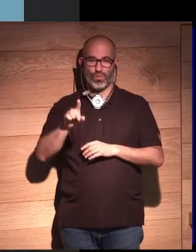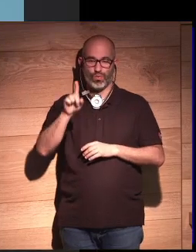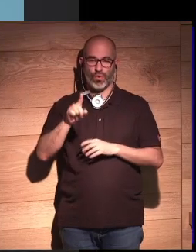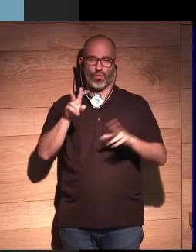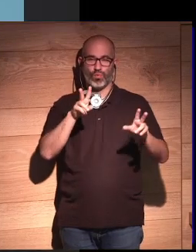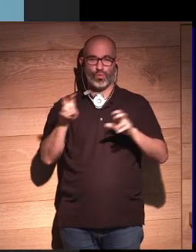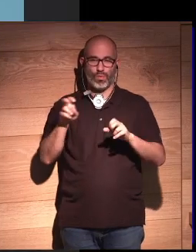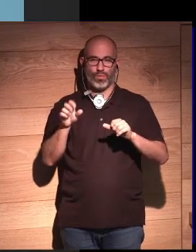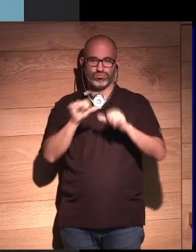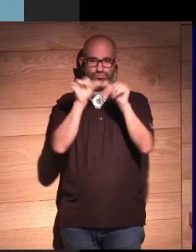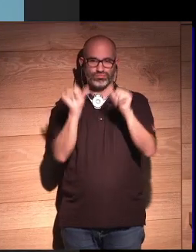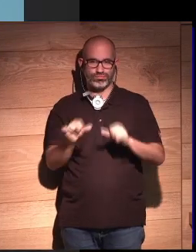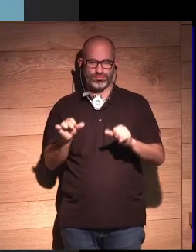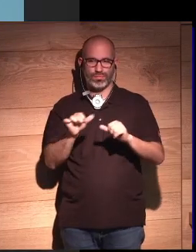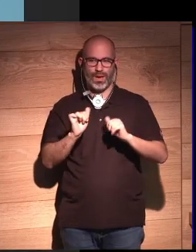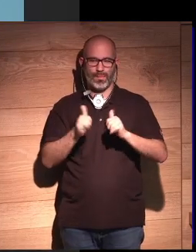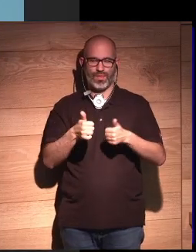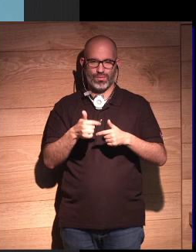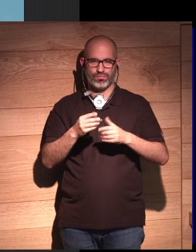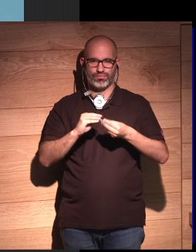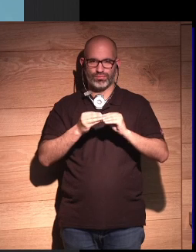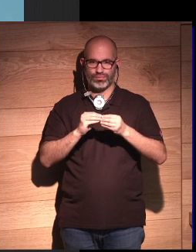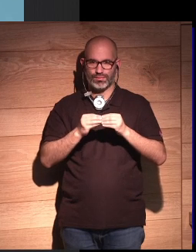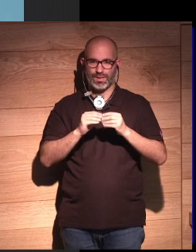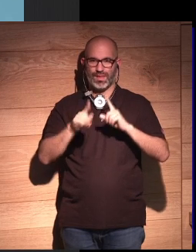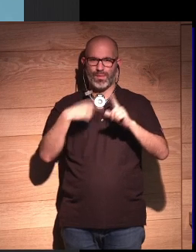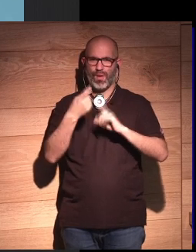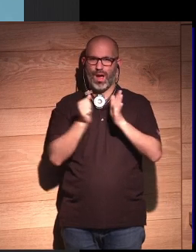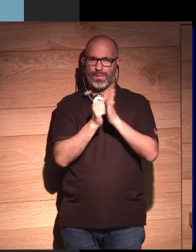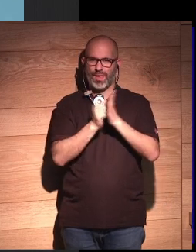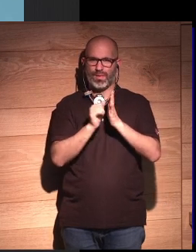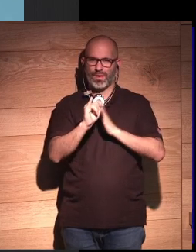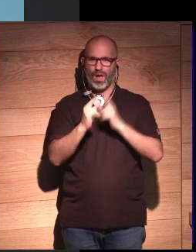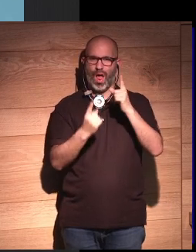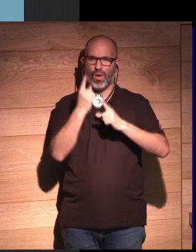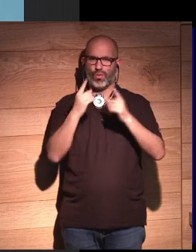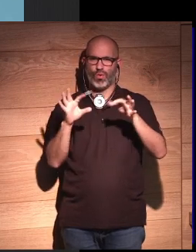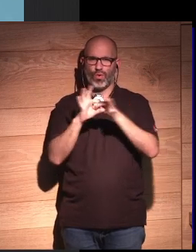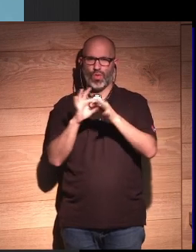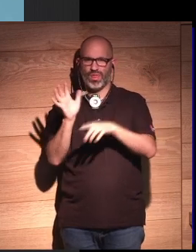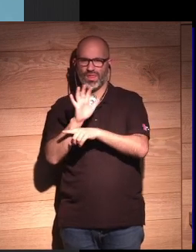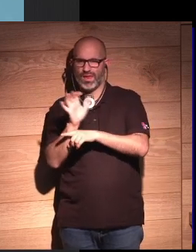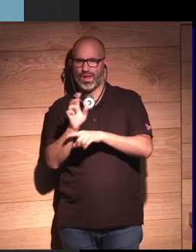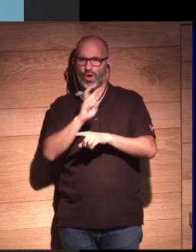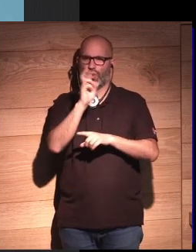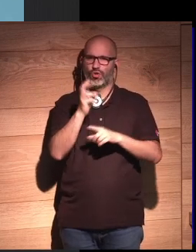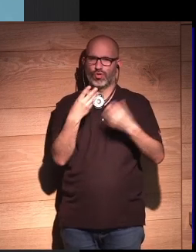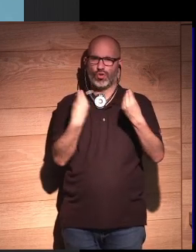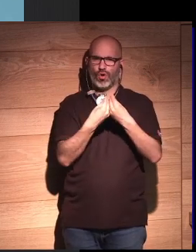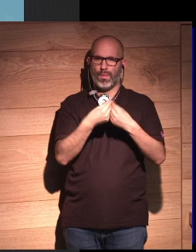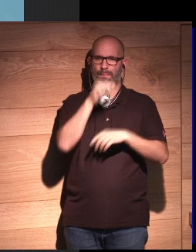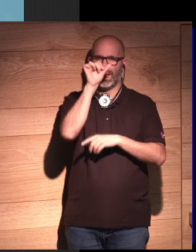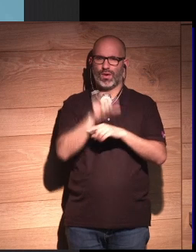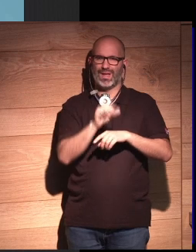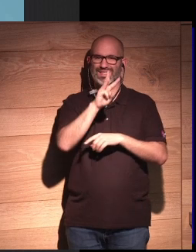had a couple of apps. It was really crazy, a great app that was a cinema, so we showed some 3D films inside of the app. But then I